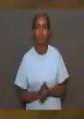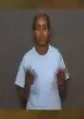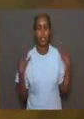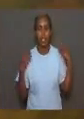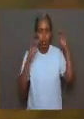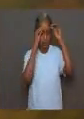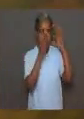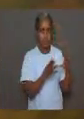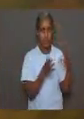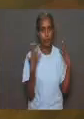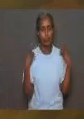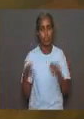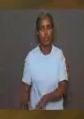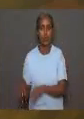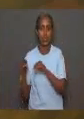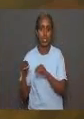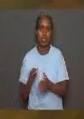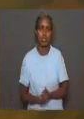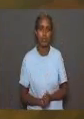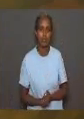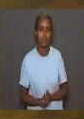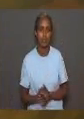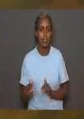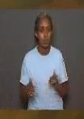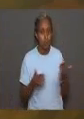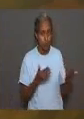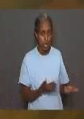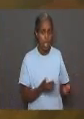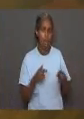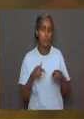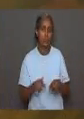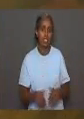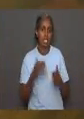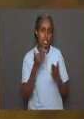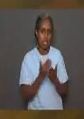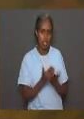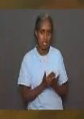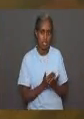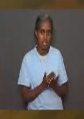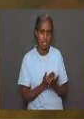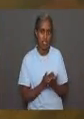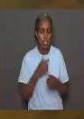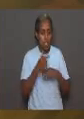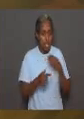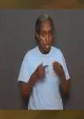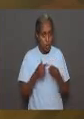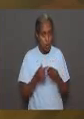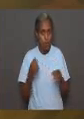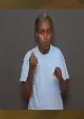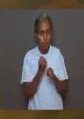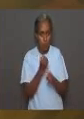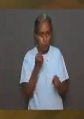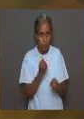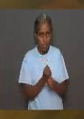Hello, teacher. Hello, students. Welcome to today's lesson about